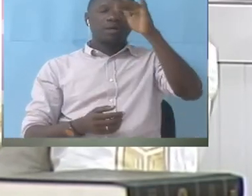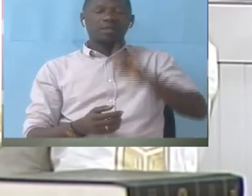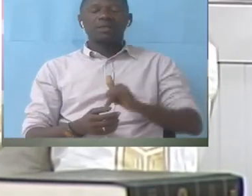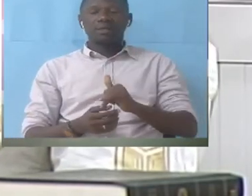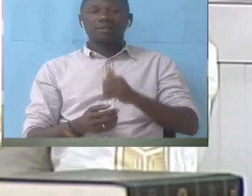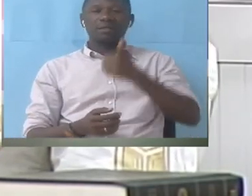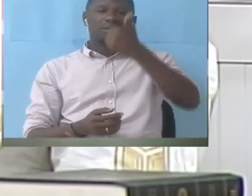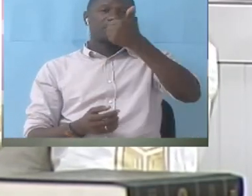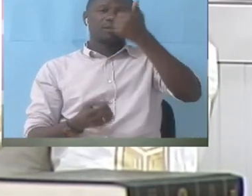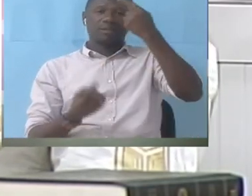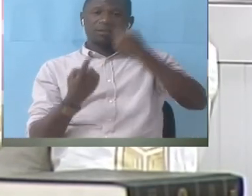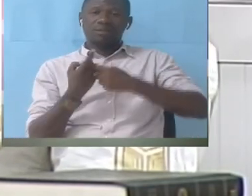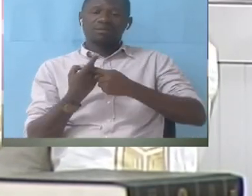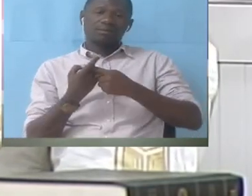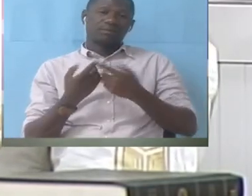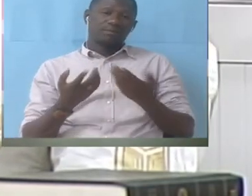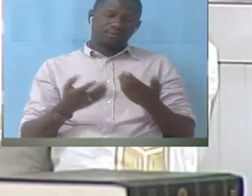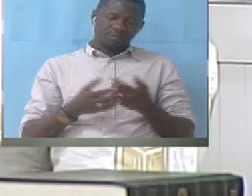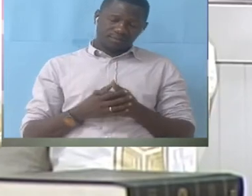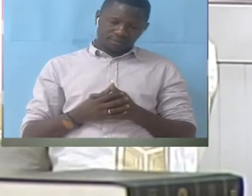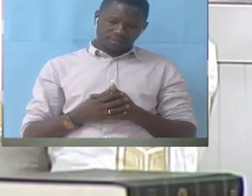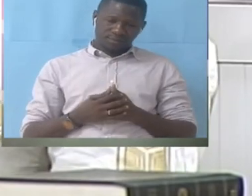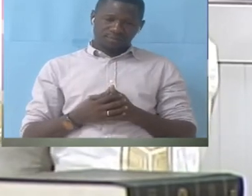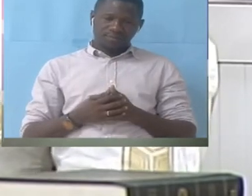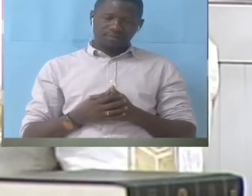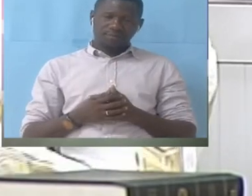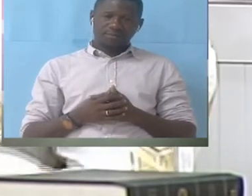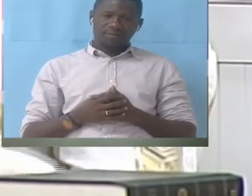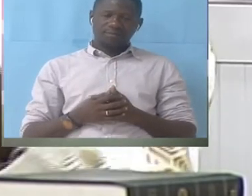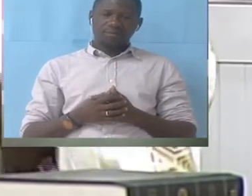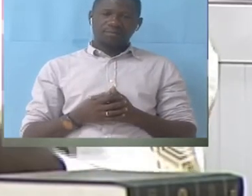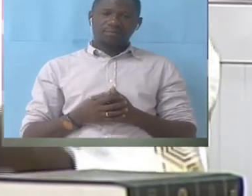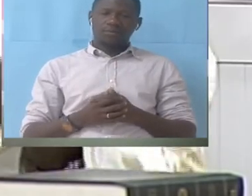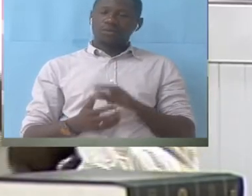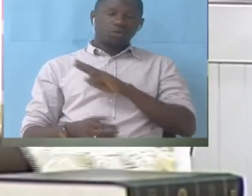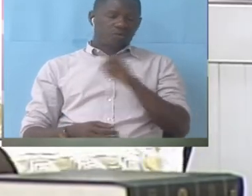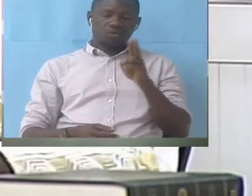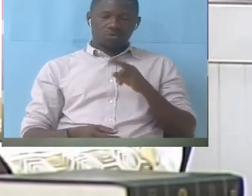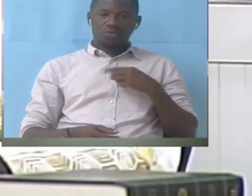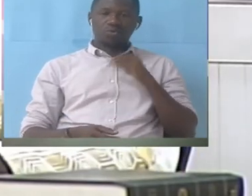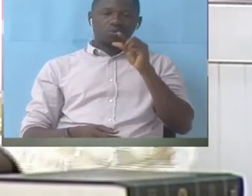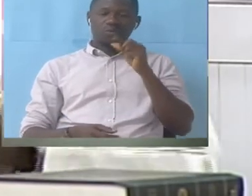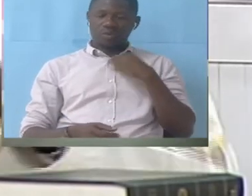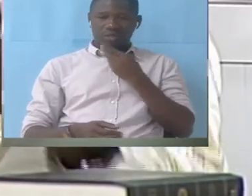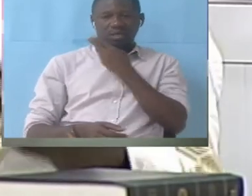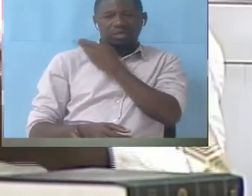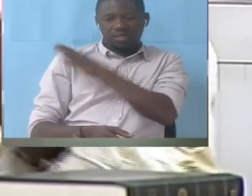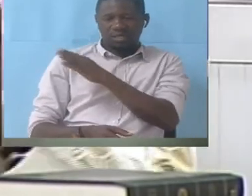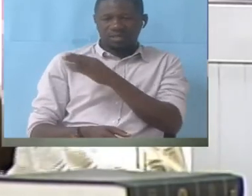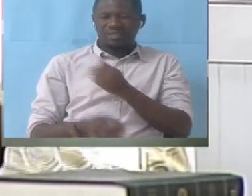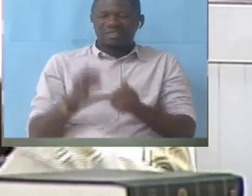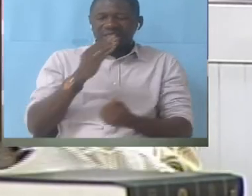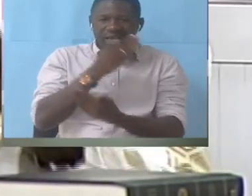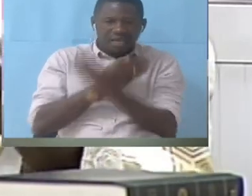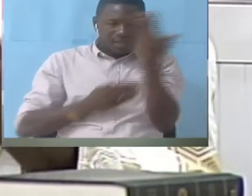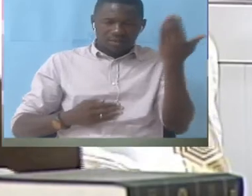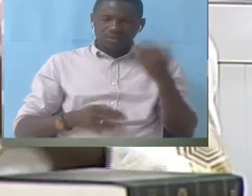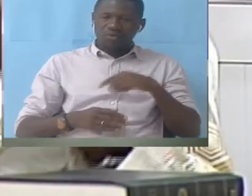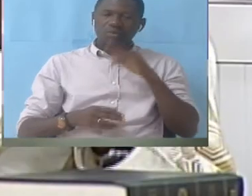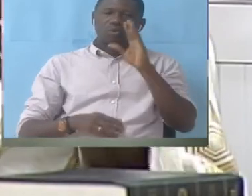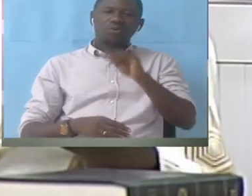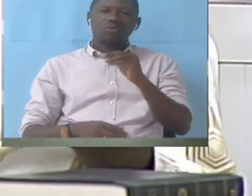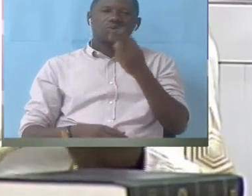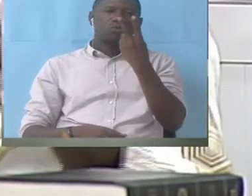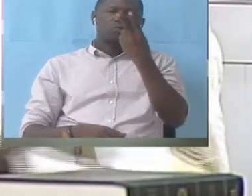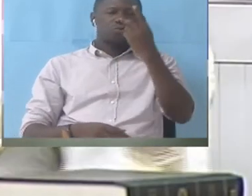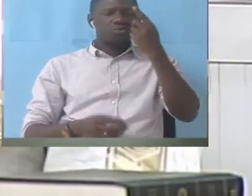diir ben at ak gëna wala. No. Some were released early. dedet amone nañu xamne baye nañ